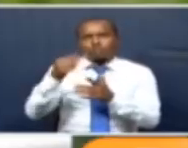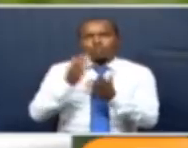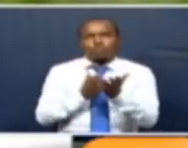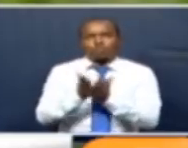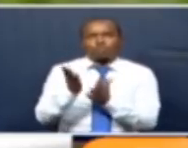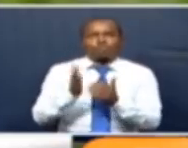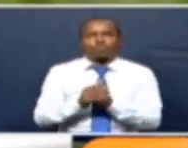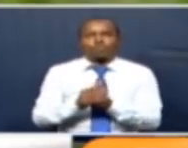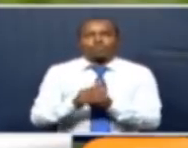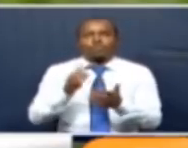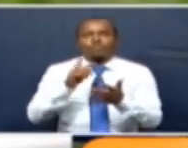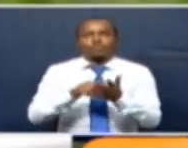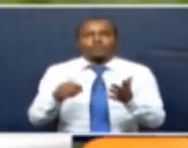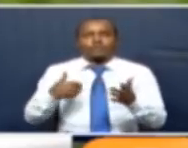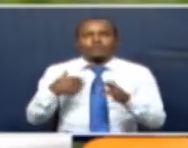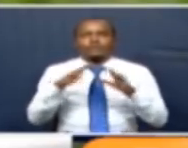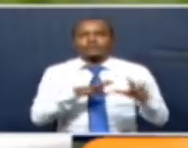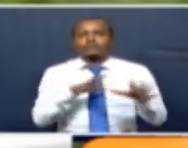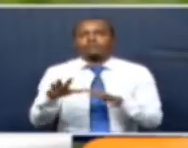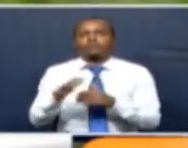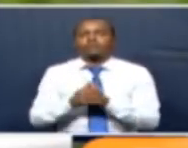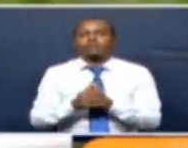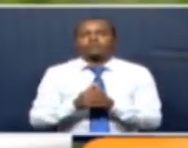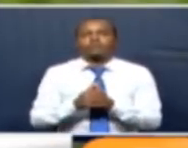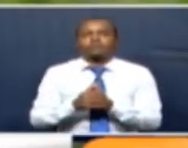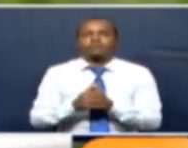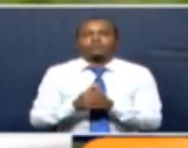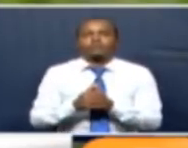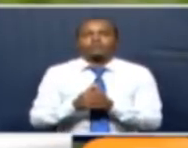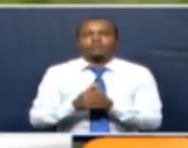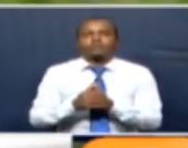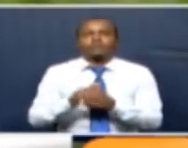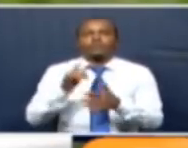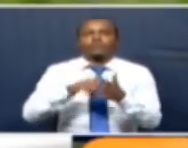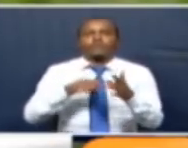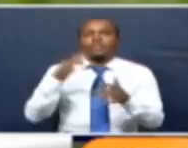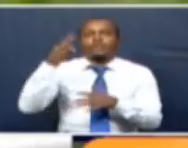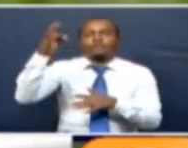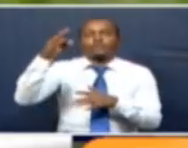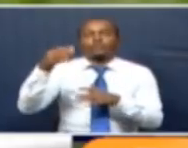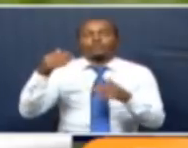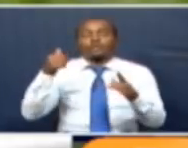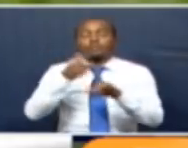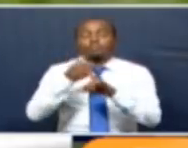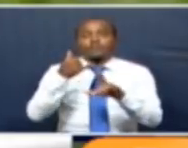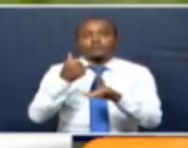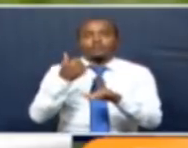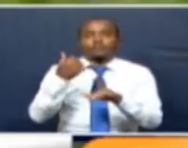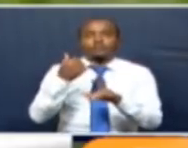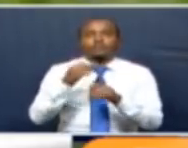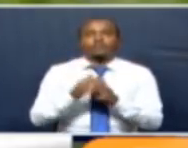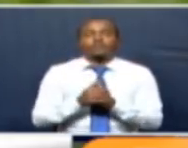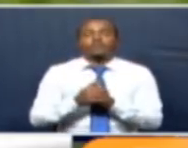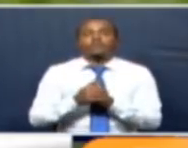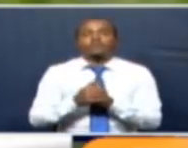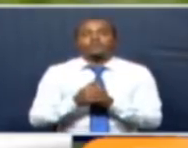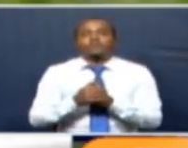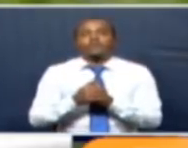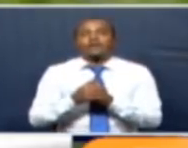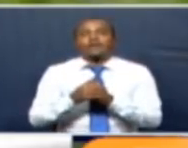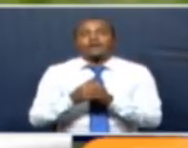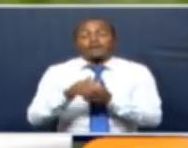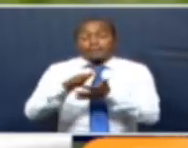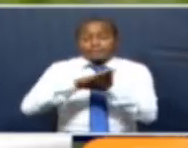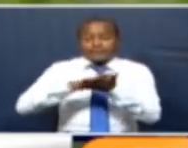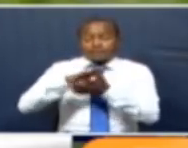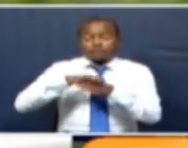what he has suffered, what are the likely future repercussions of this, of whatever he went through. And based on